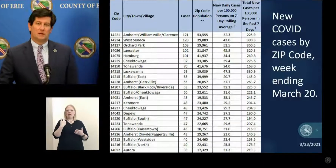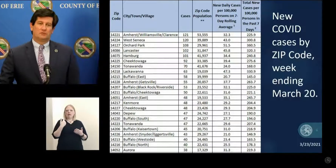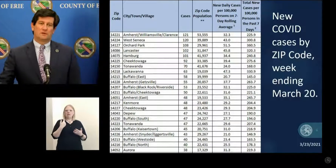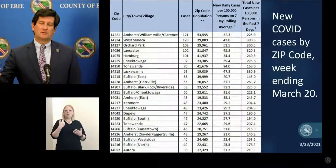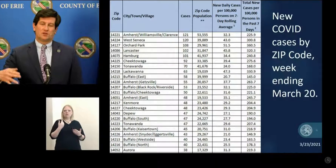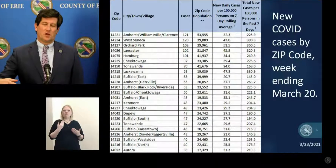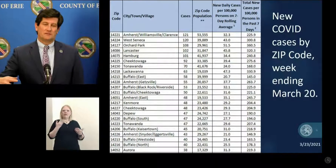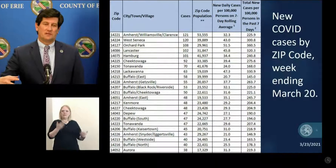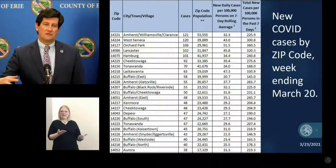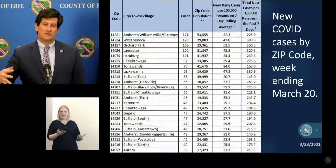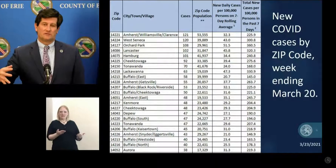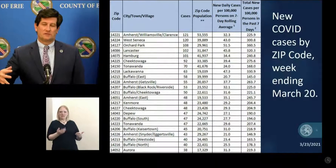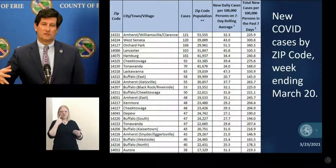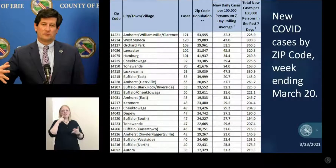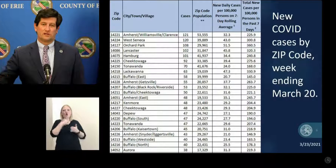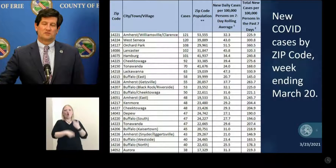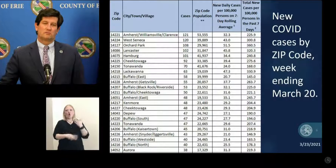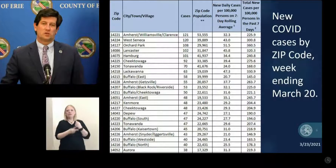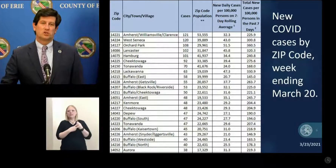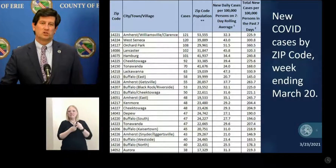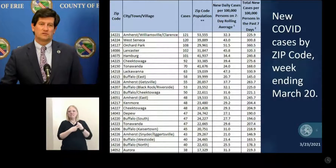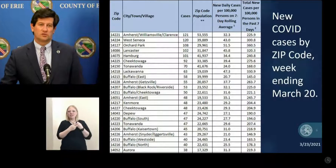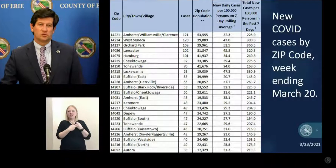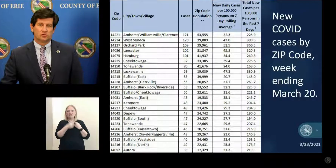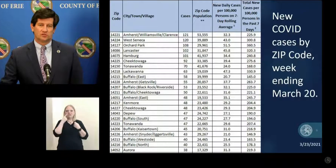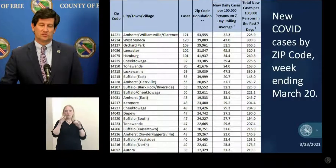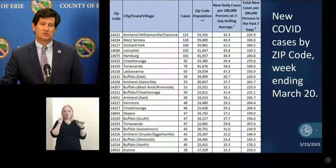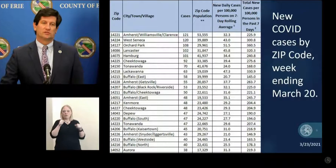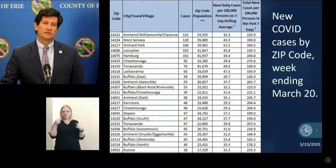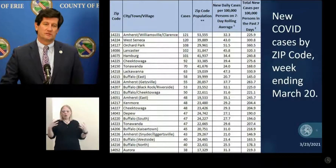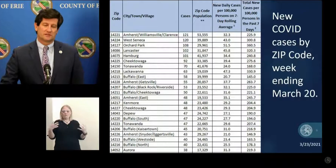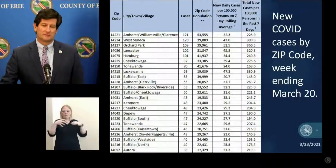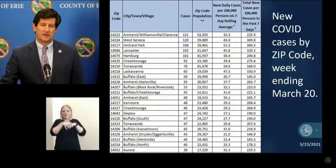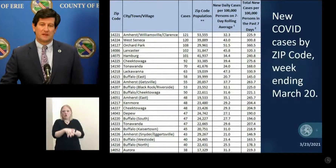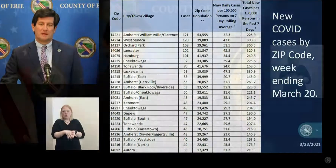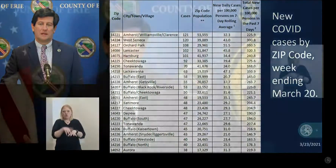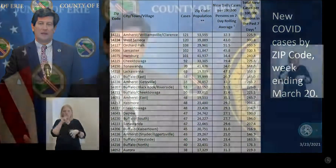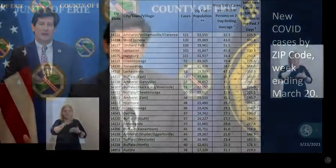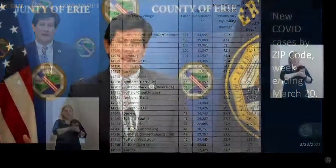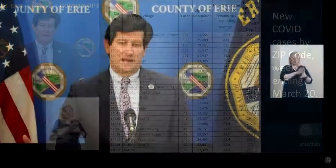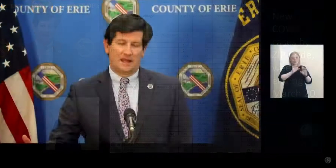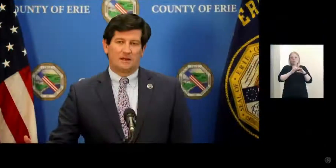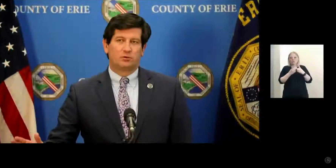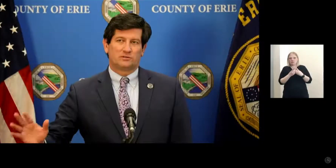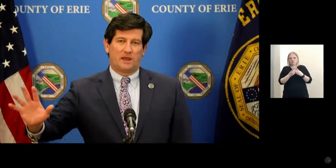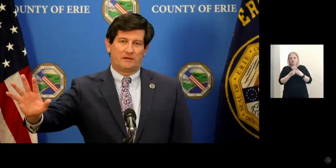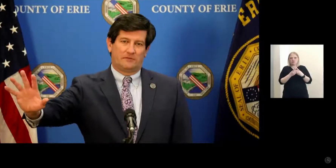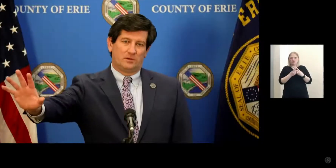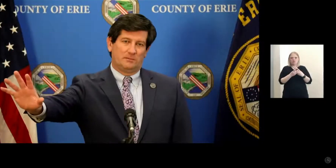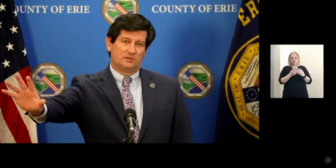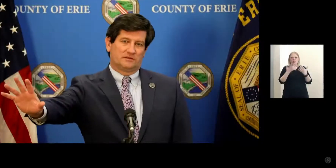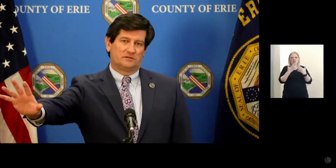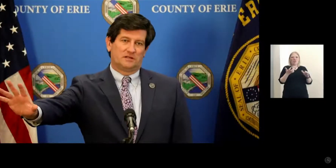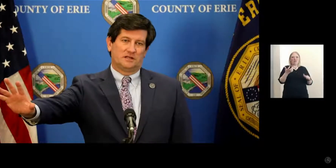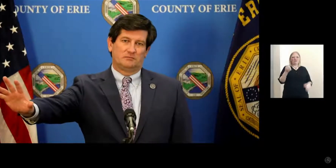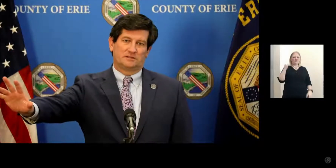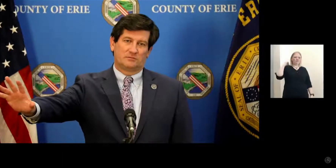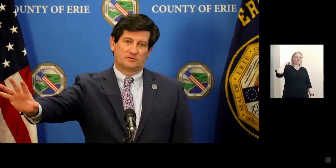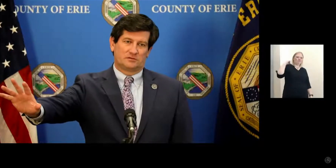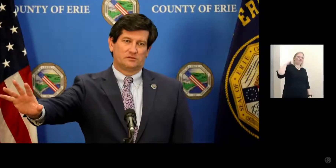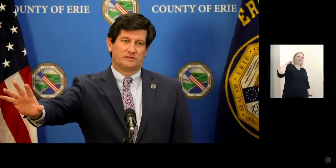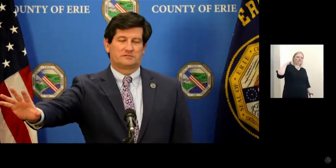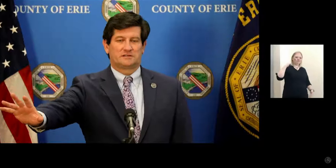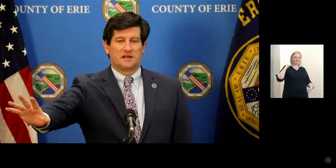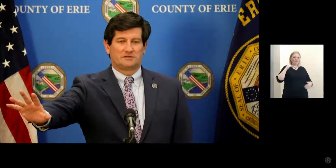with regards to cost savings for the potential merger of schools and school districts. And I got a lot of pushback from people associated with some of those